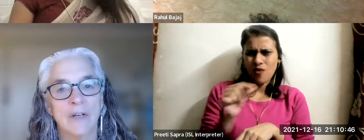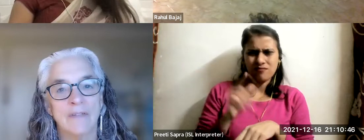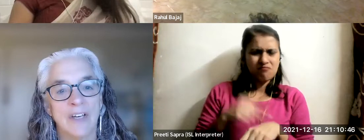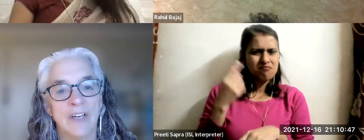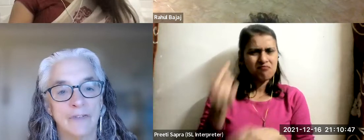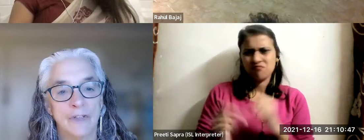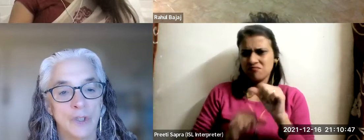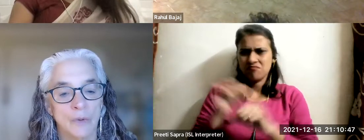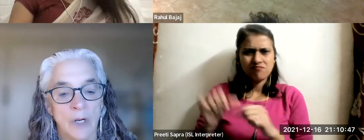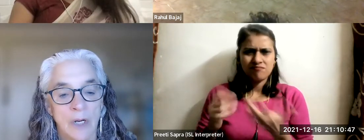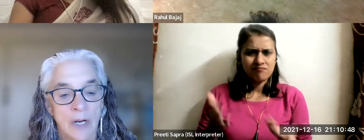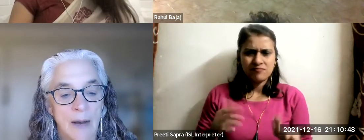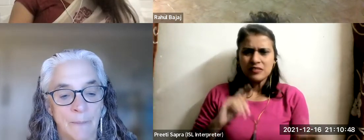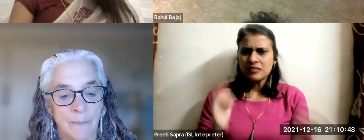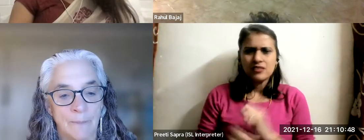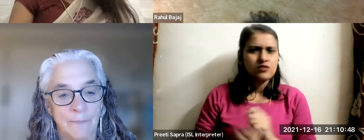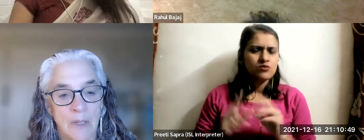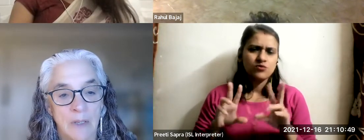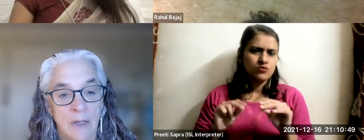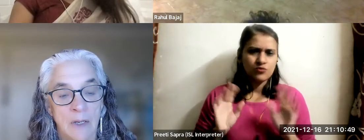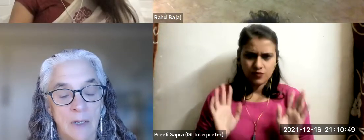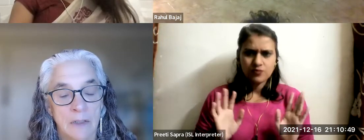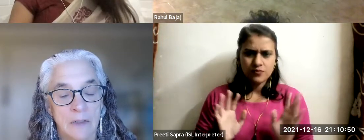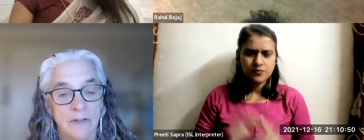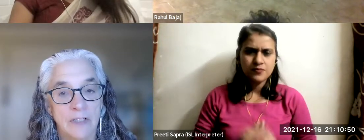not a quick fix to